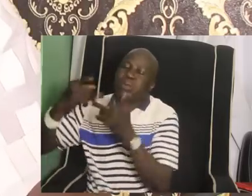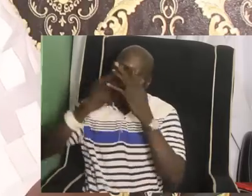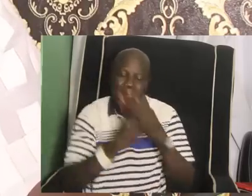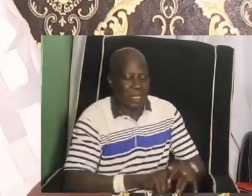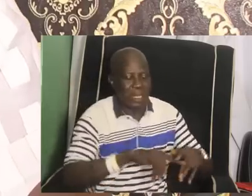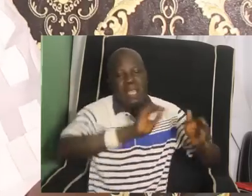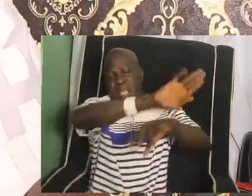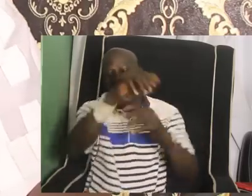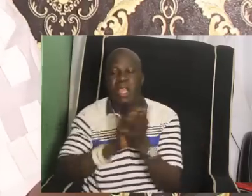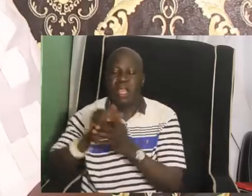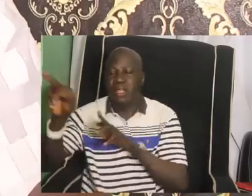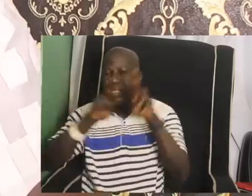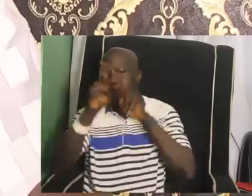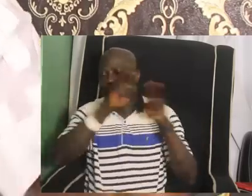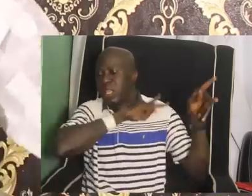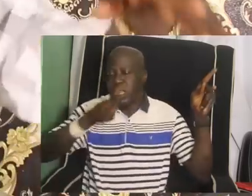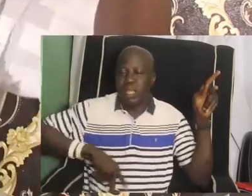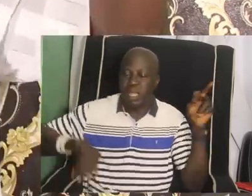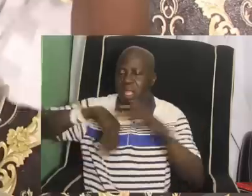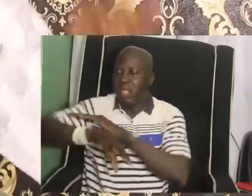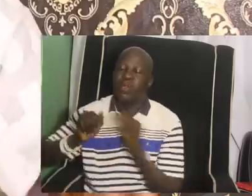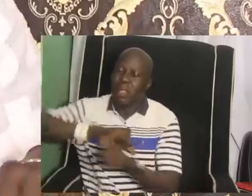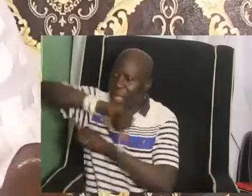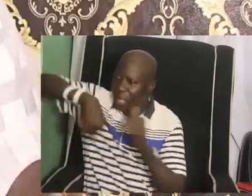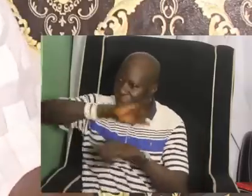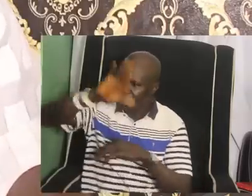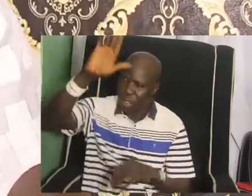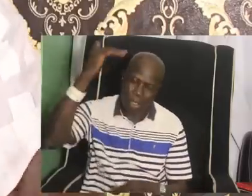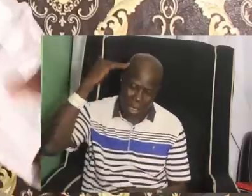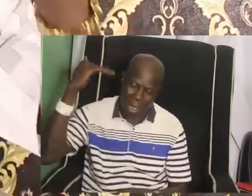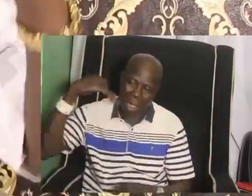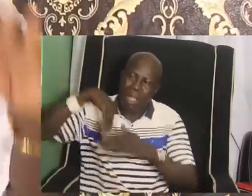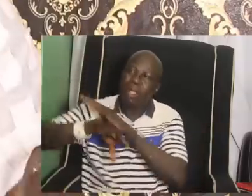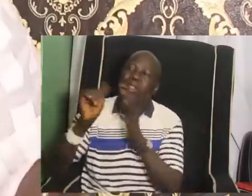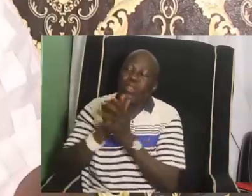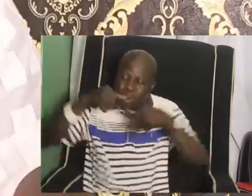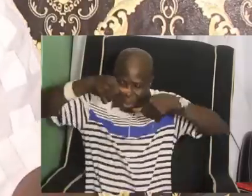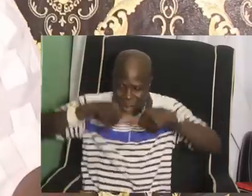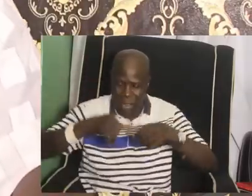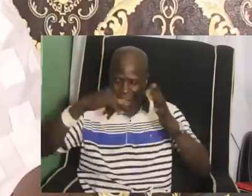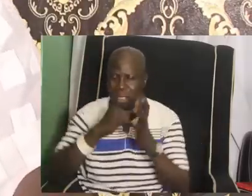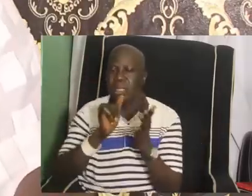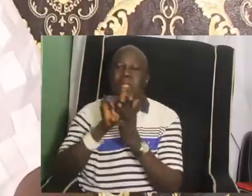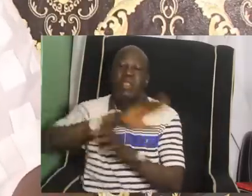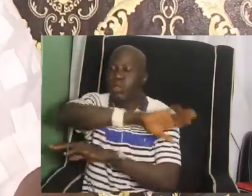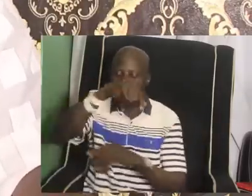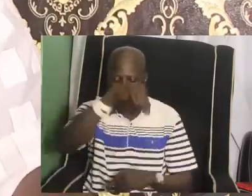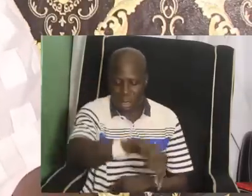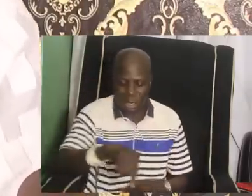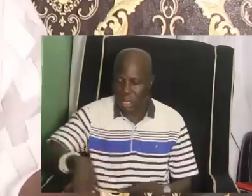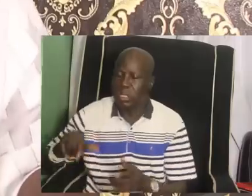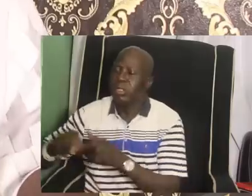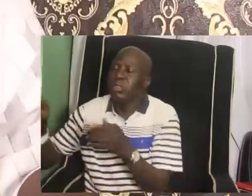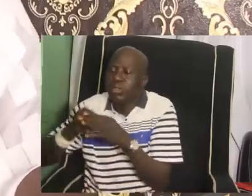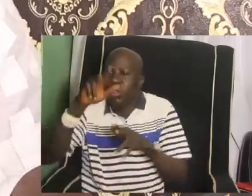not take place as sebi oba. O ma ni agbara. It will be power. How wa da oro sori e. We now not your head. Lati sile. To zile. A da si ese re to lo